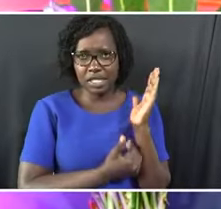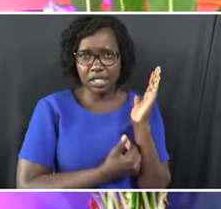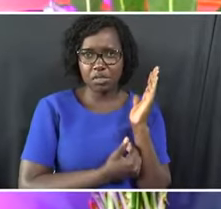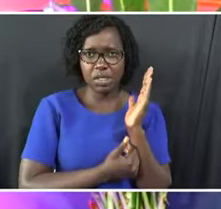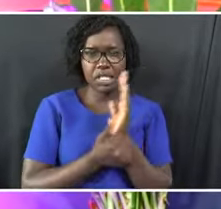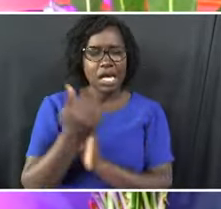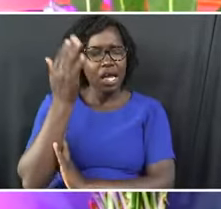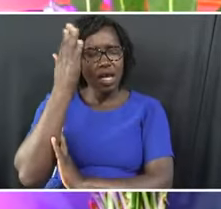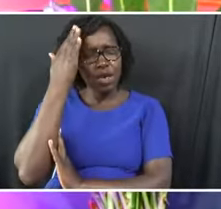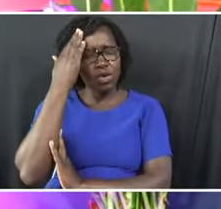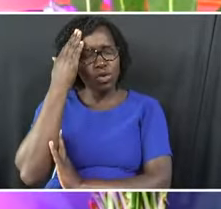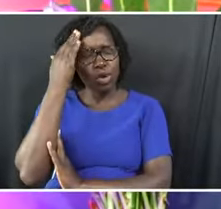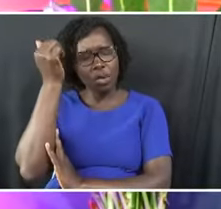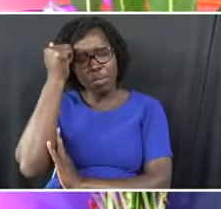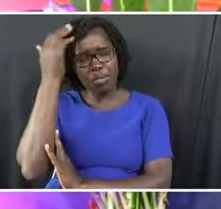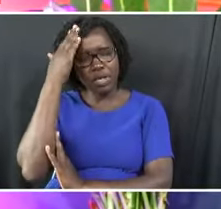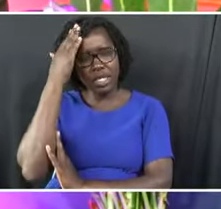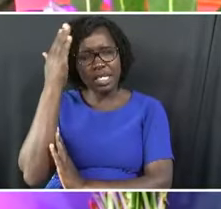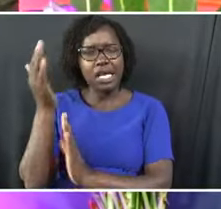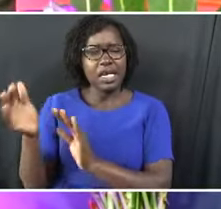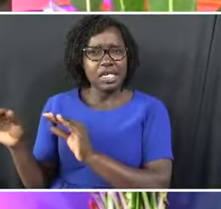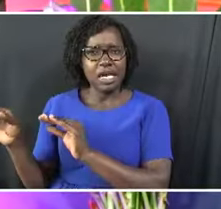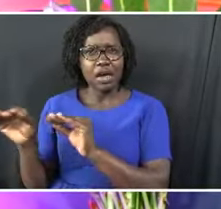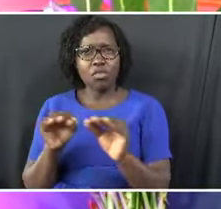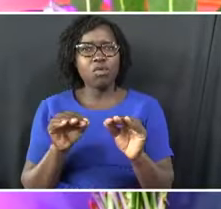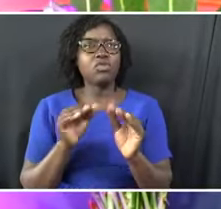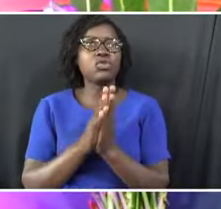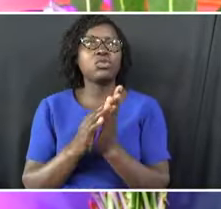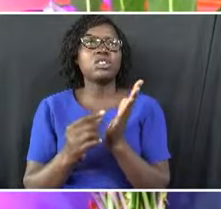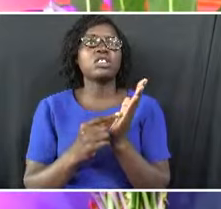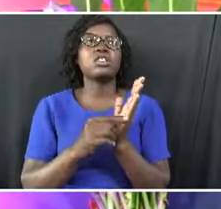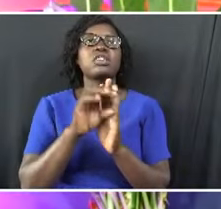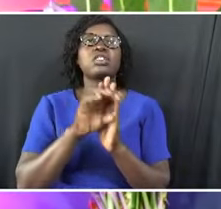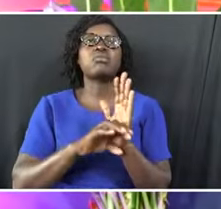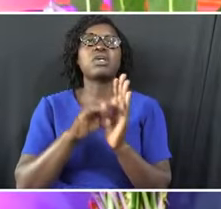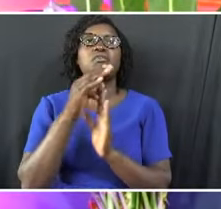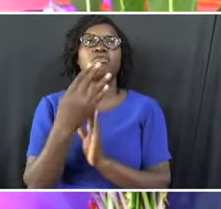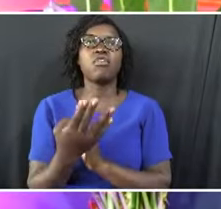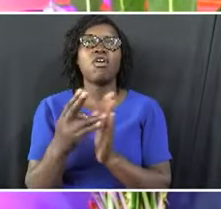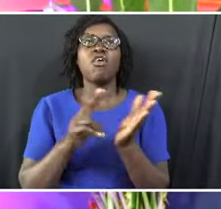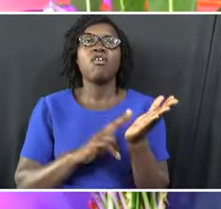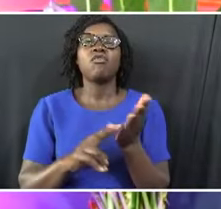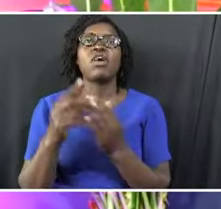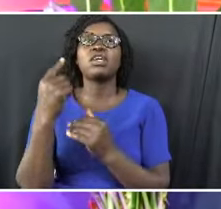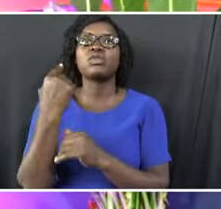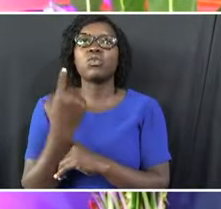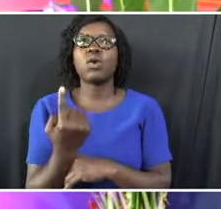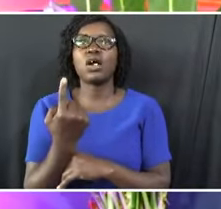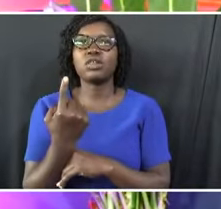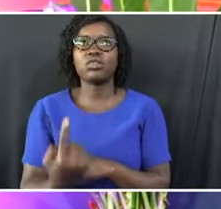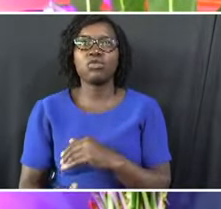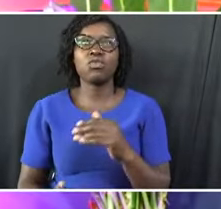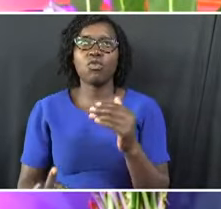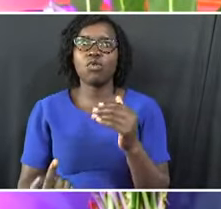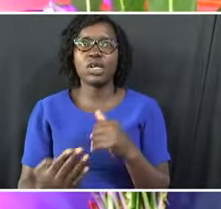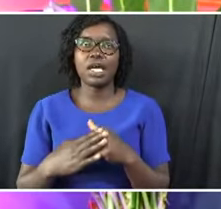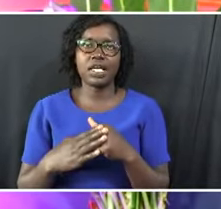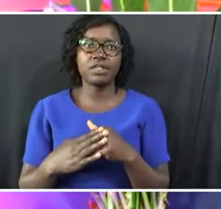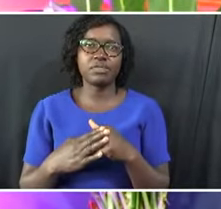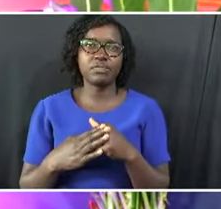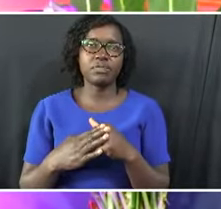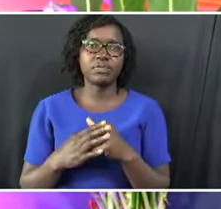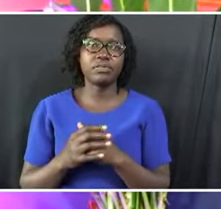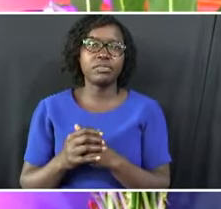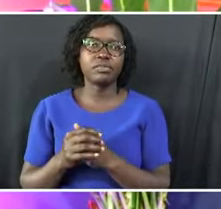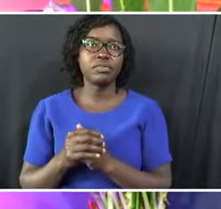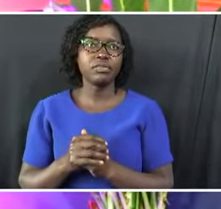mind, I want us to cross over to the book of Genesis chapter 4, verse number 1 through verse number 9. Come